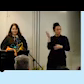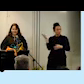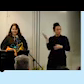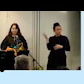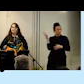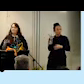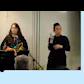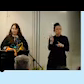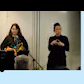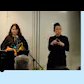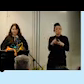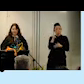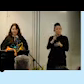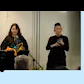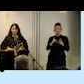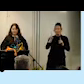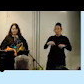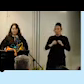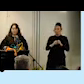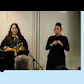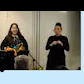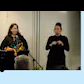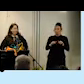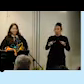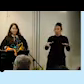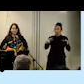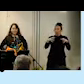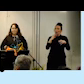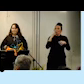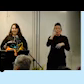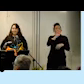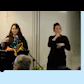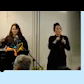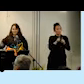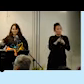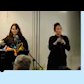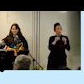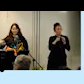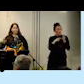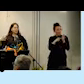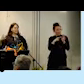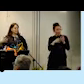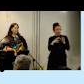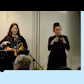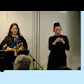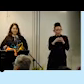beta amyloid and tau start to build up in our brains. Beta amyloid forms clumps outside the brain cells, disrupting